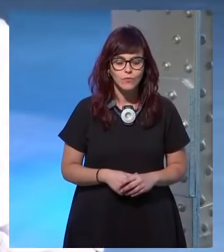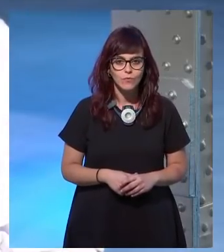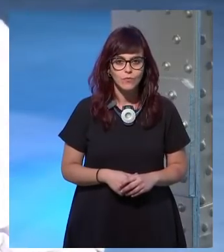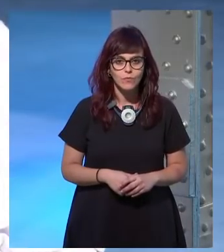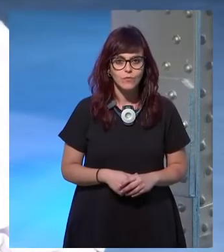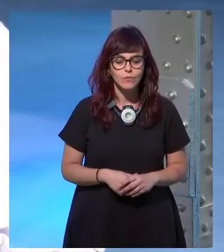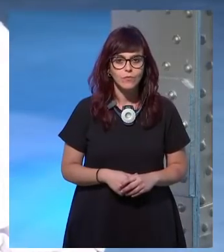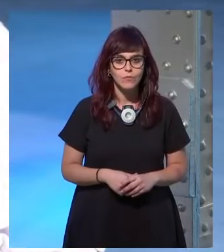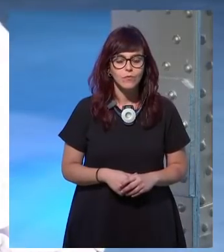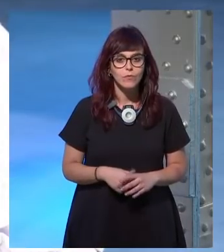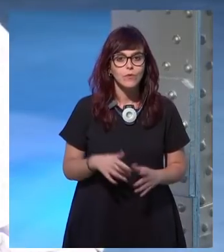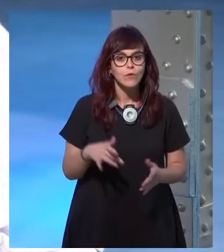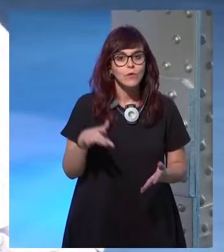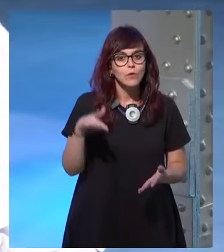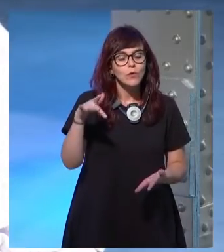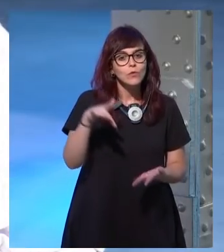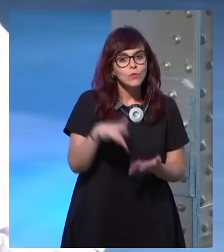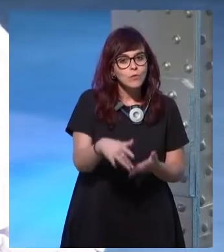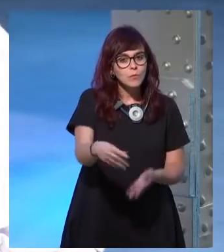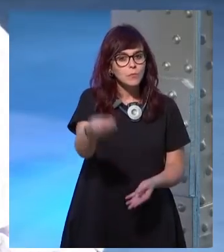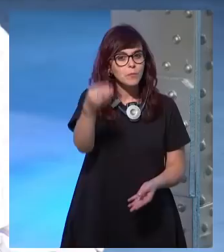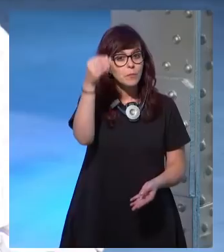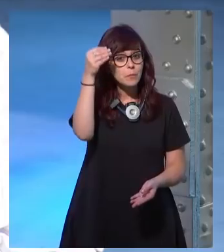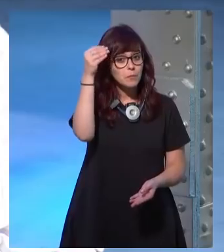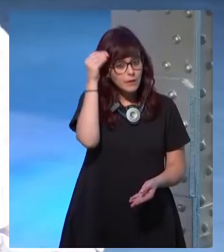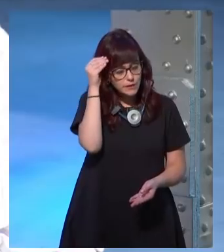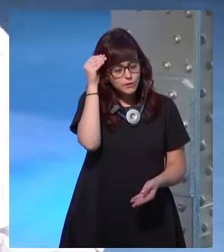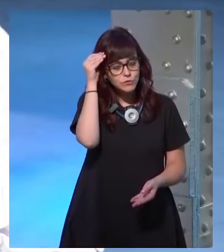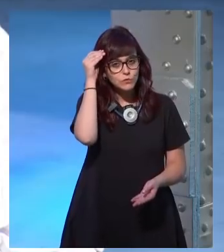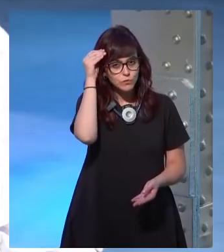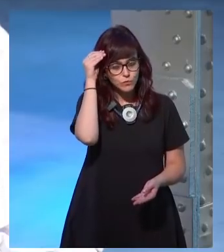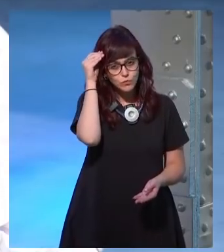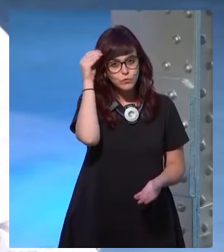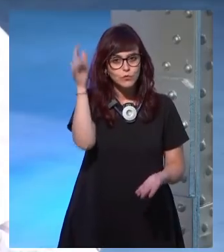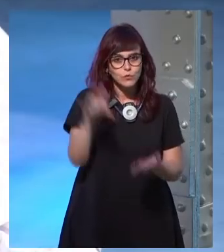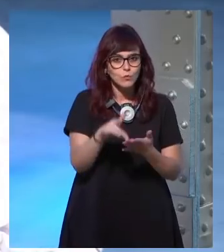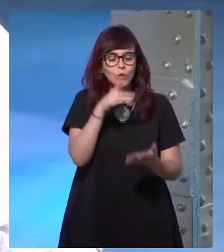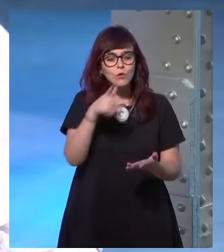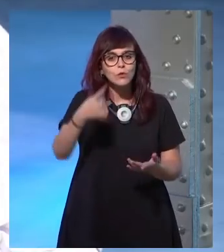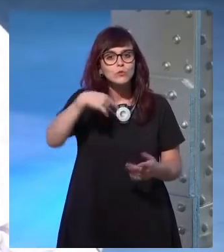I believe that we cannot create something that we cannot